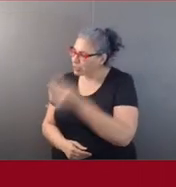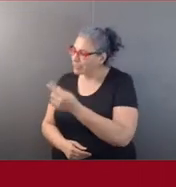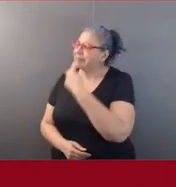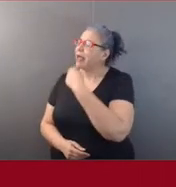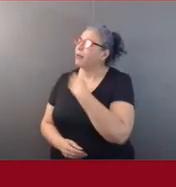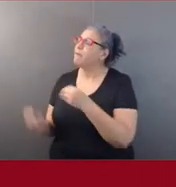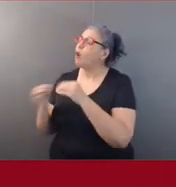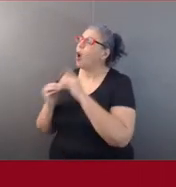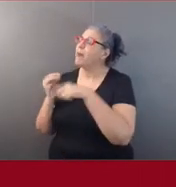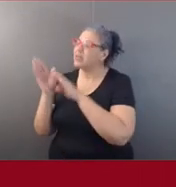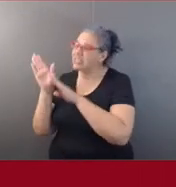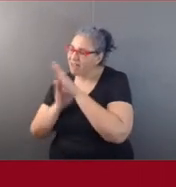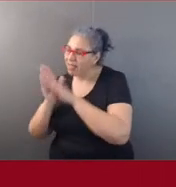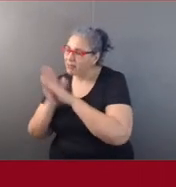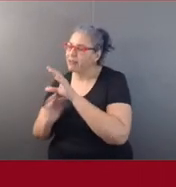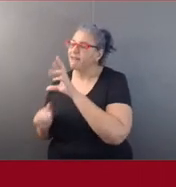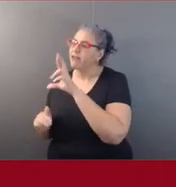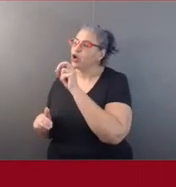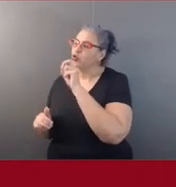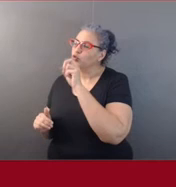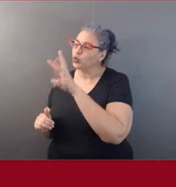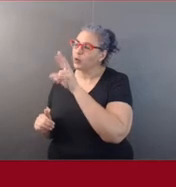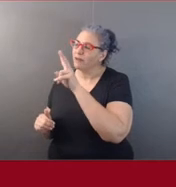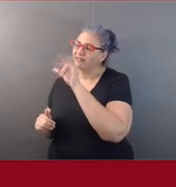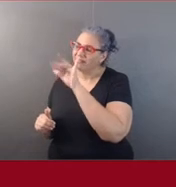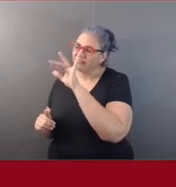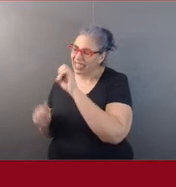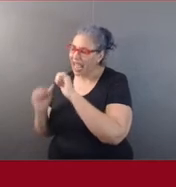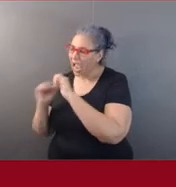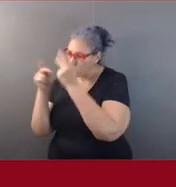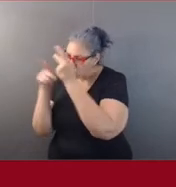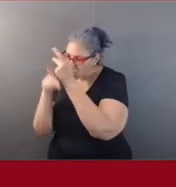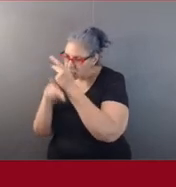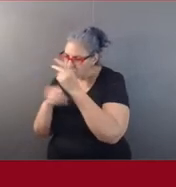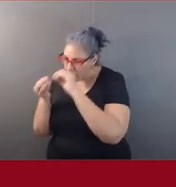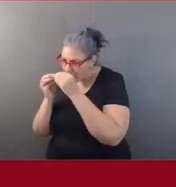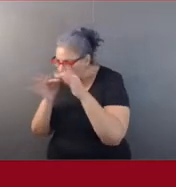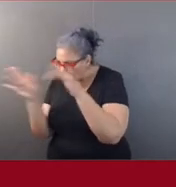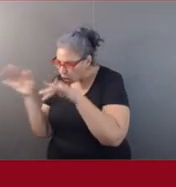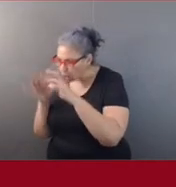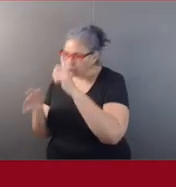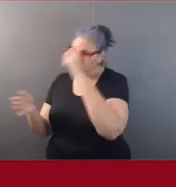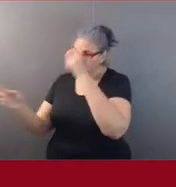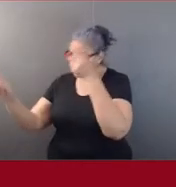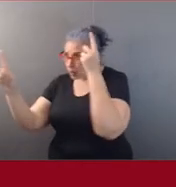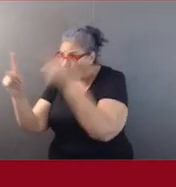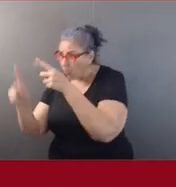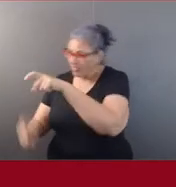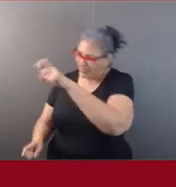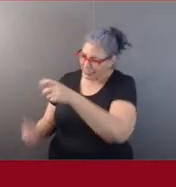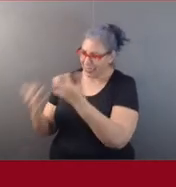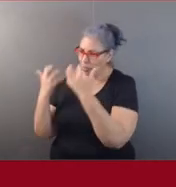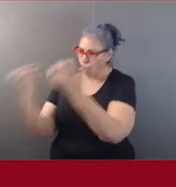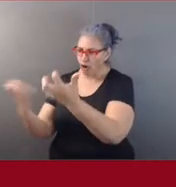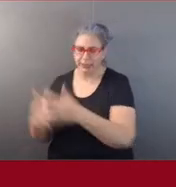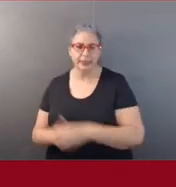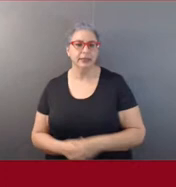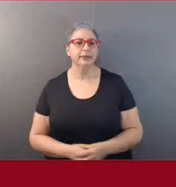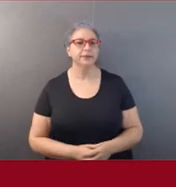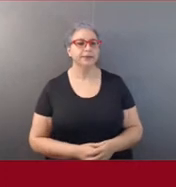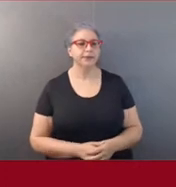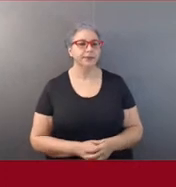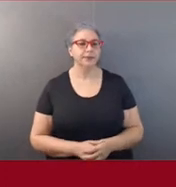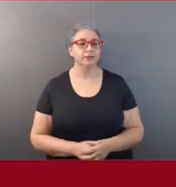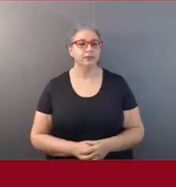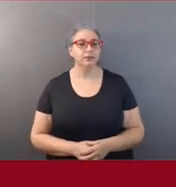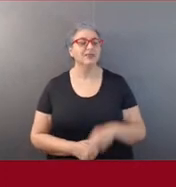Kruvy and how you sort of parse through the analytics of that, of, you know, the intention and need and the audience that you're working for. Yeah,